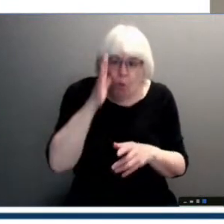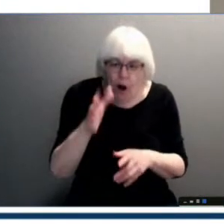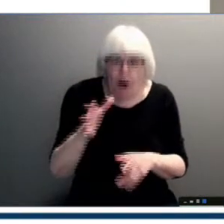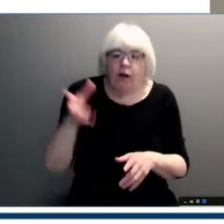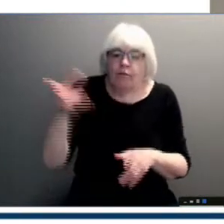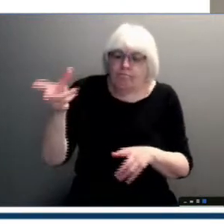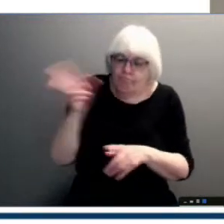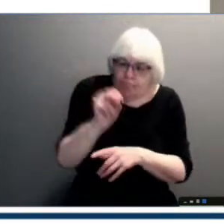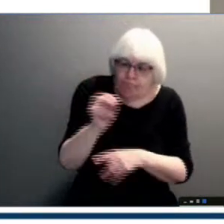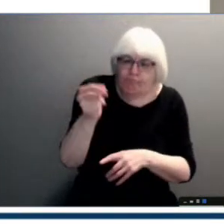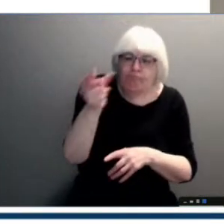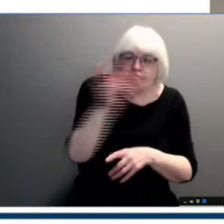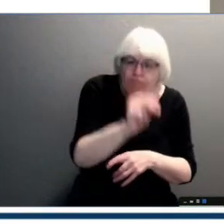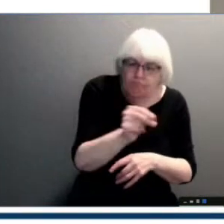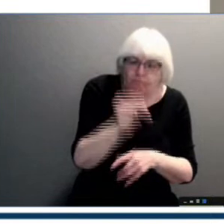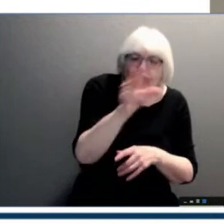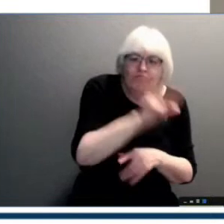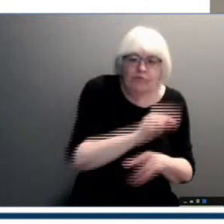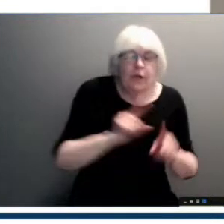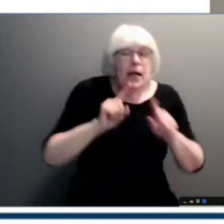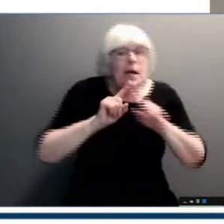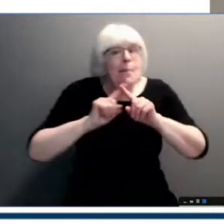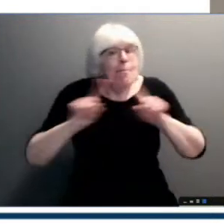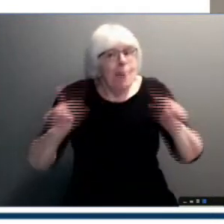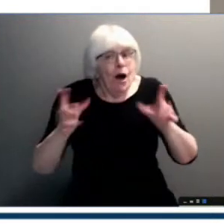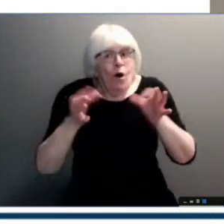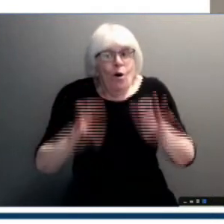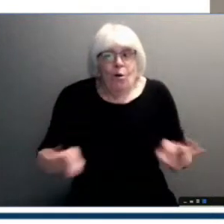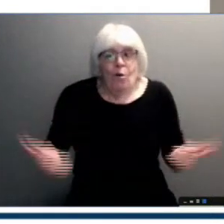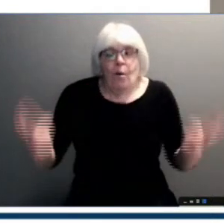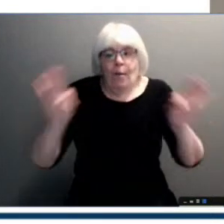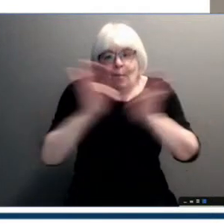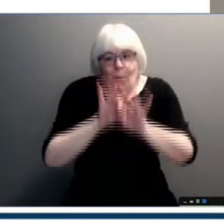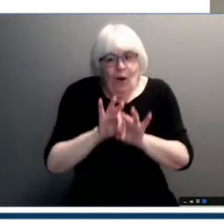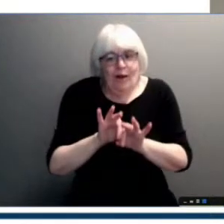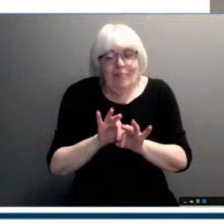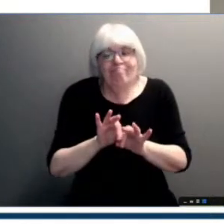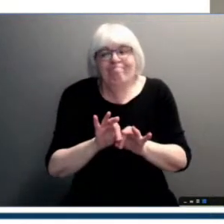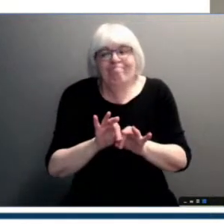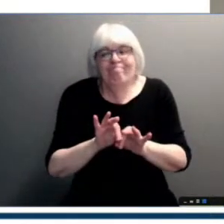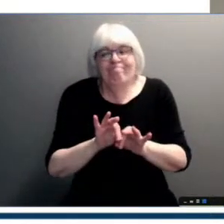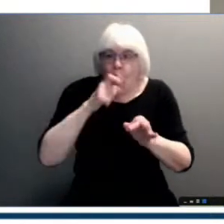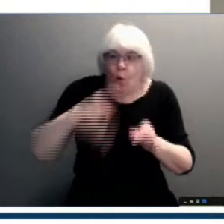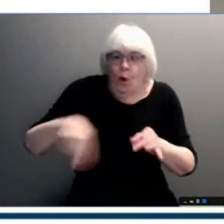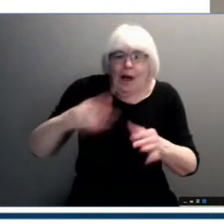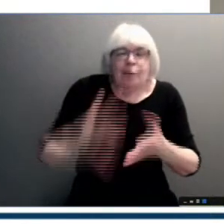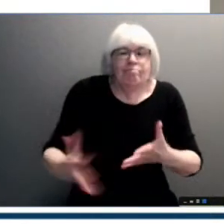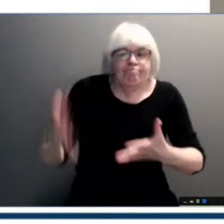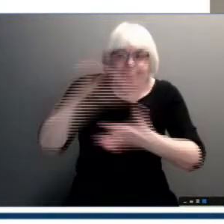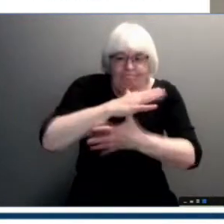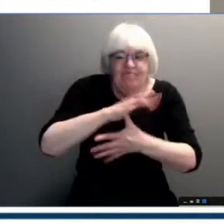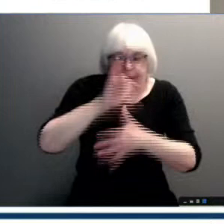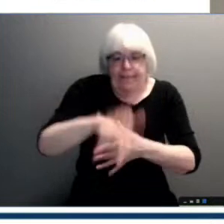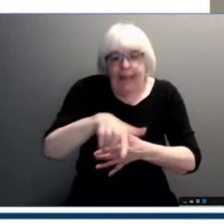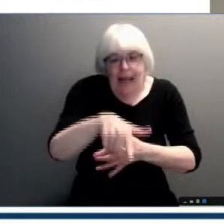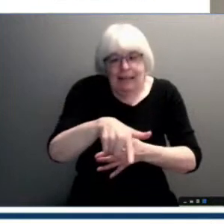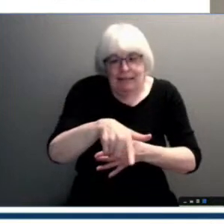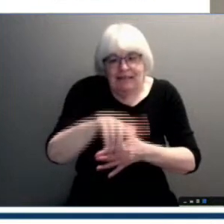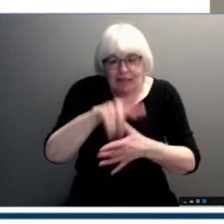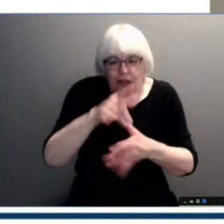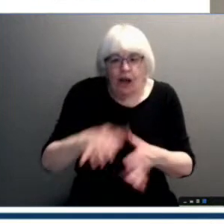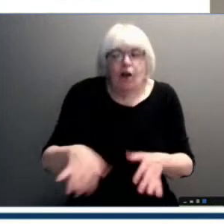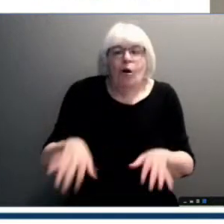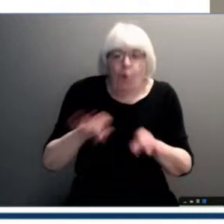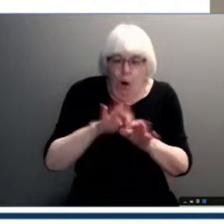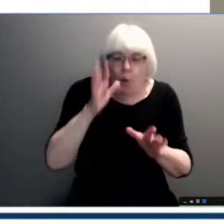prioritizing who needs to be made to get it first, and then everybody else will get an opportunity as